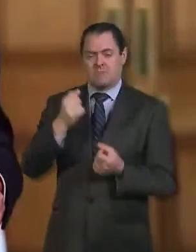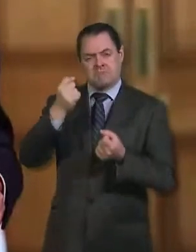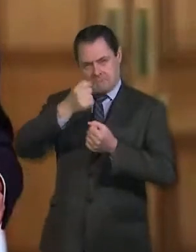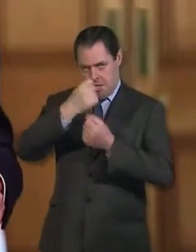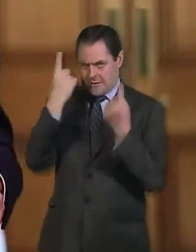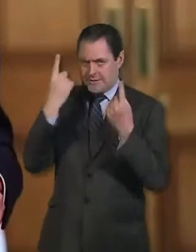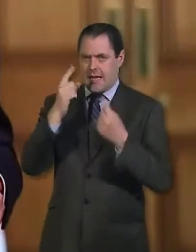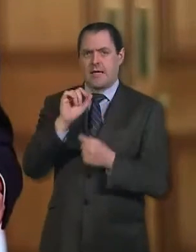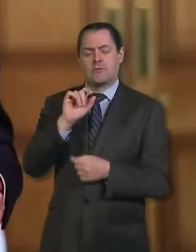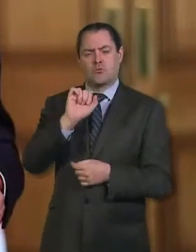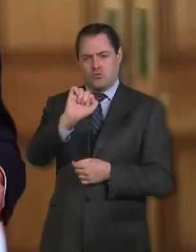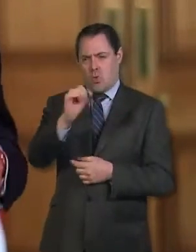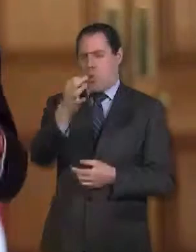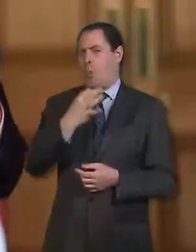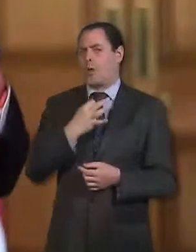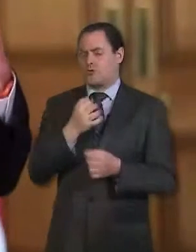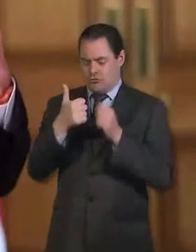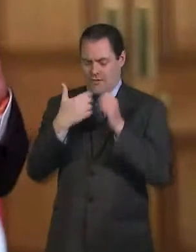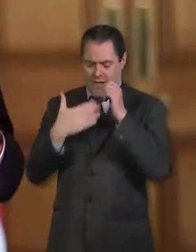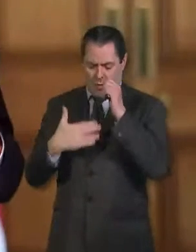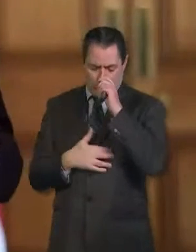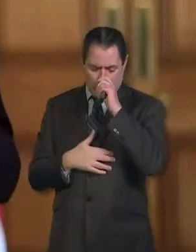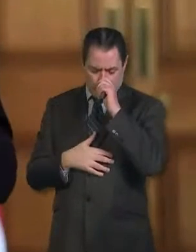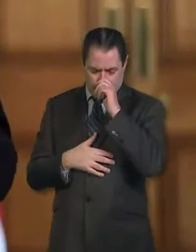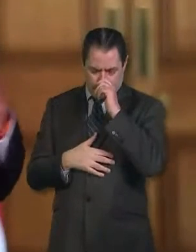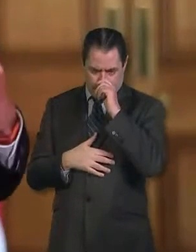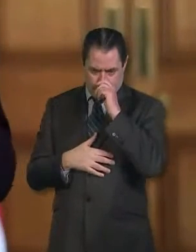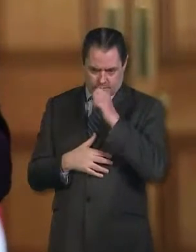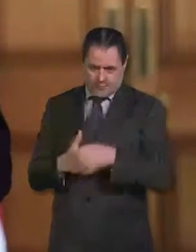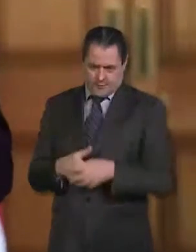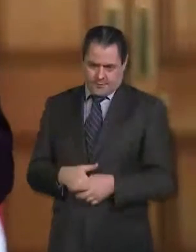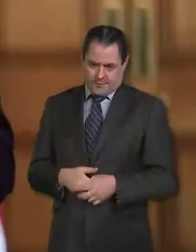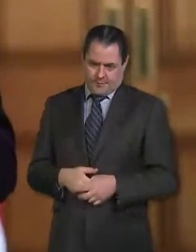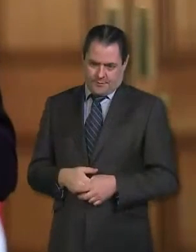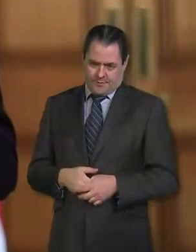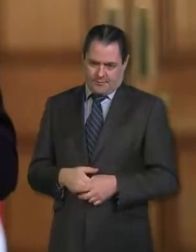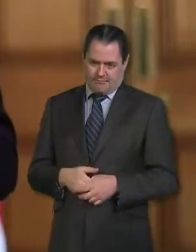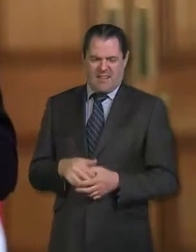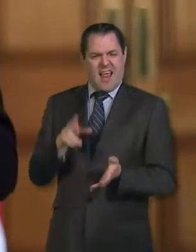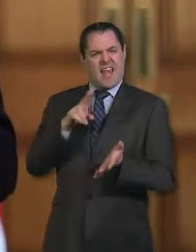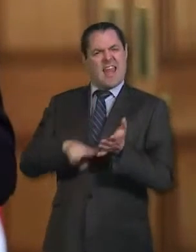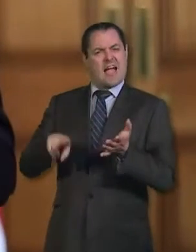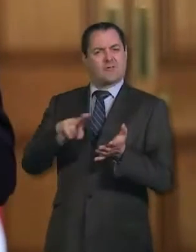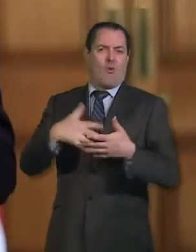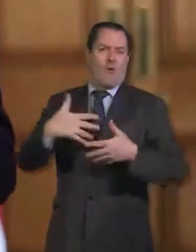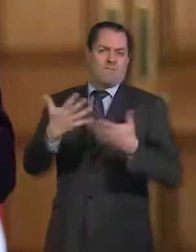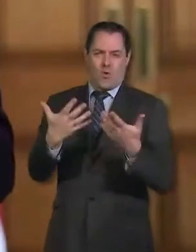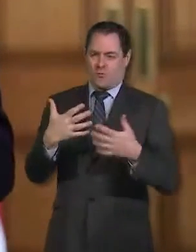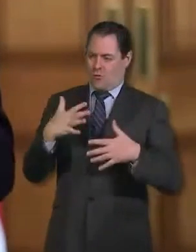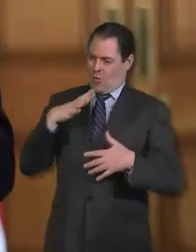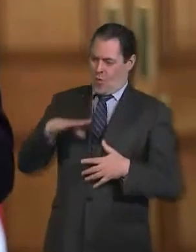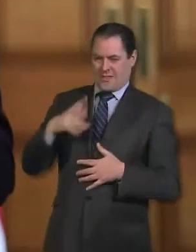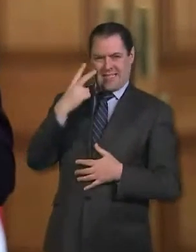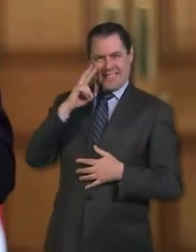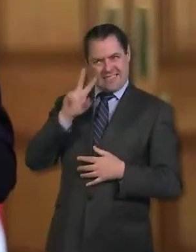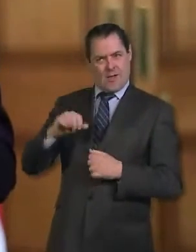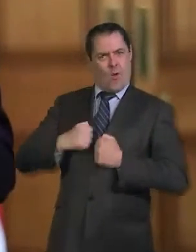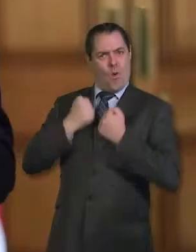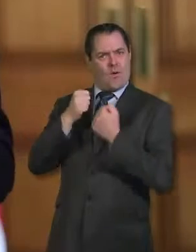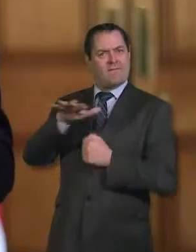this. And one of the most natural instincts is to see people who you know and